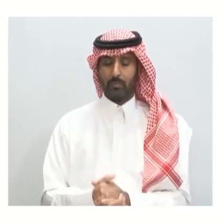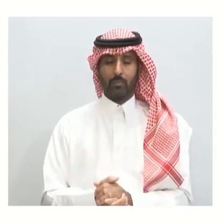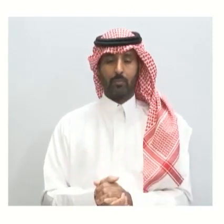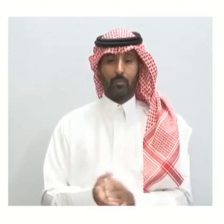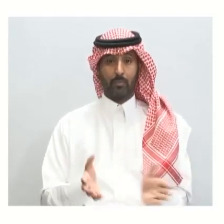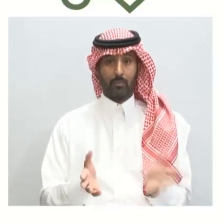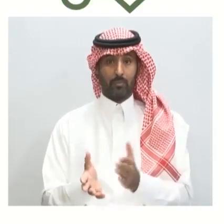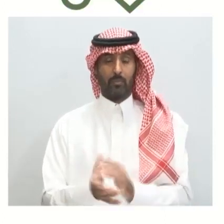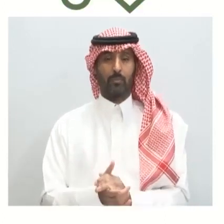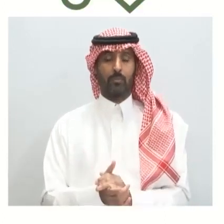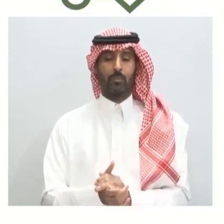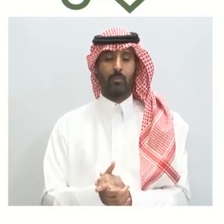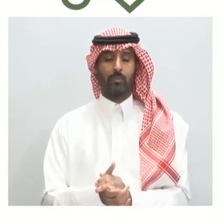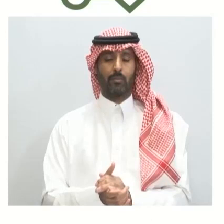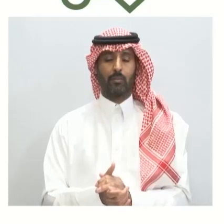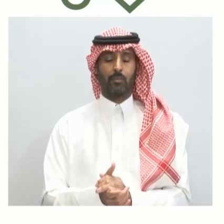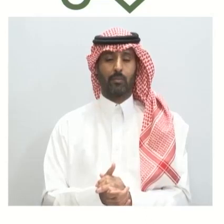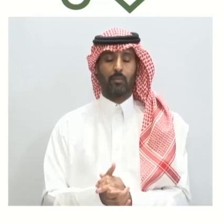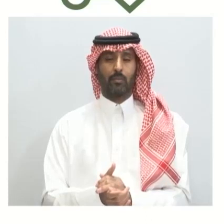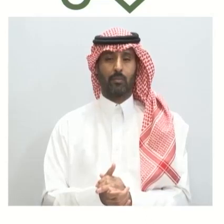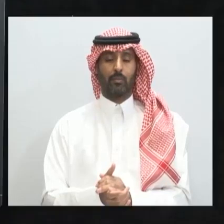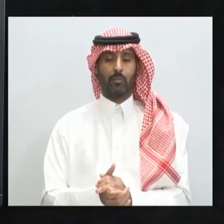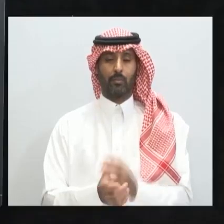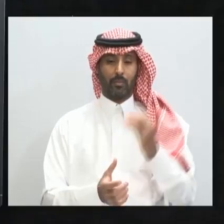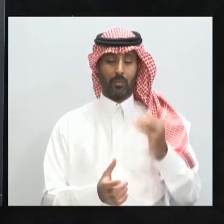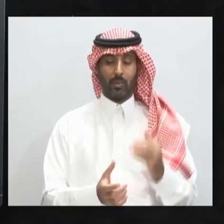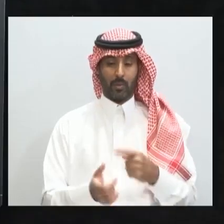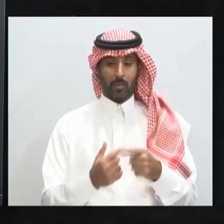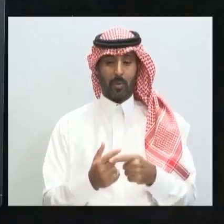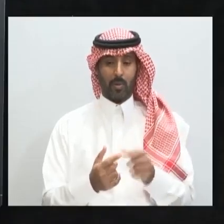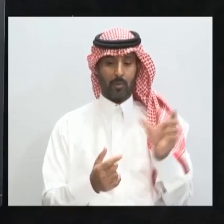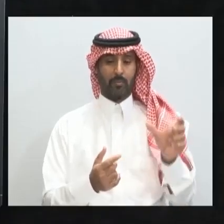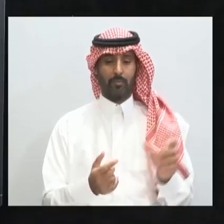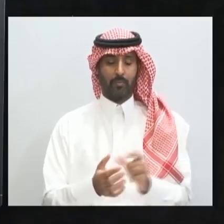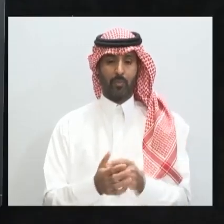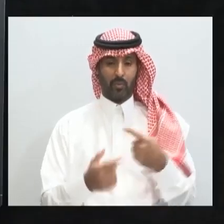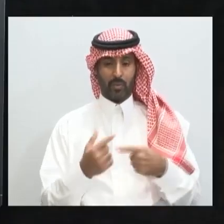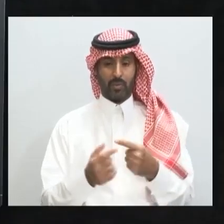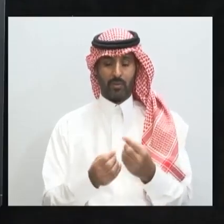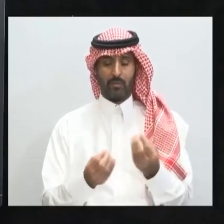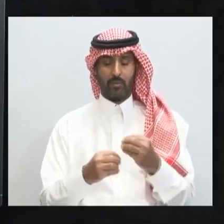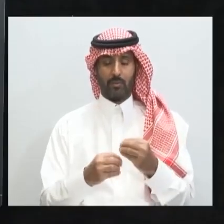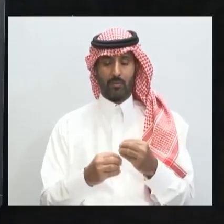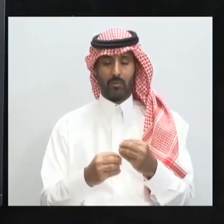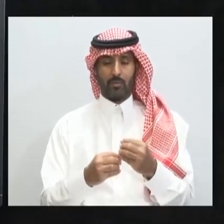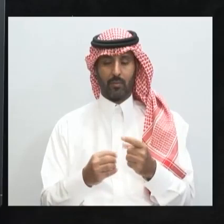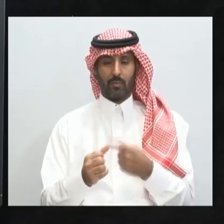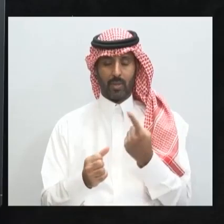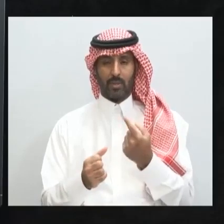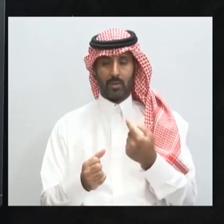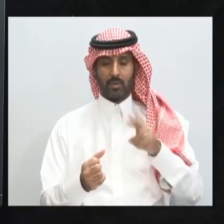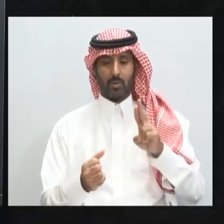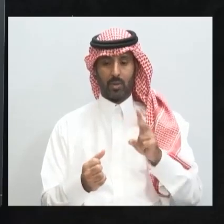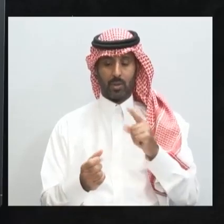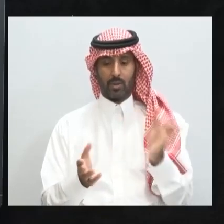Now moving on, we have the, of course, we completed our revision for the first unit. We are going to see the